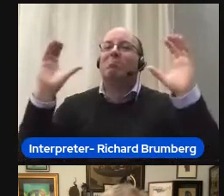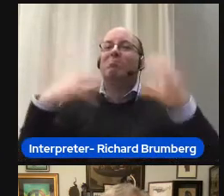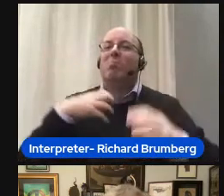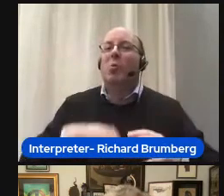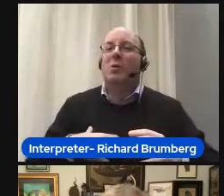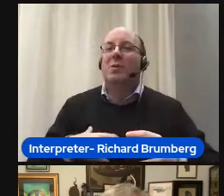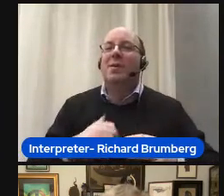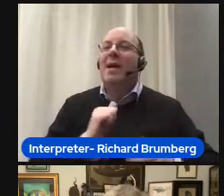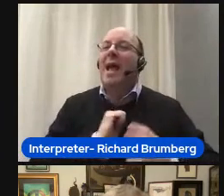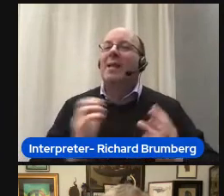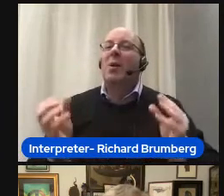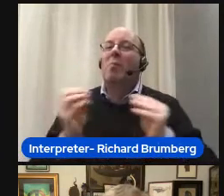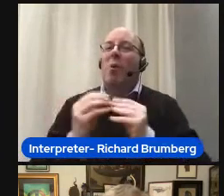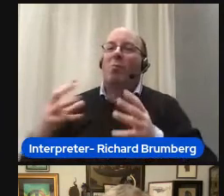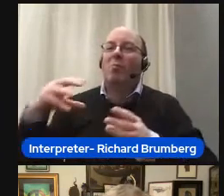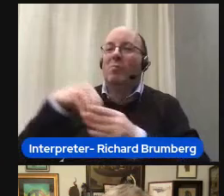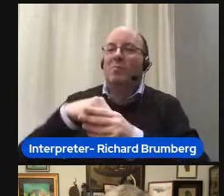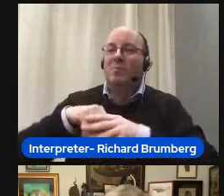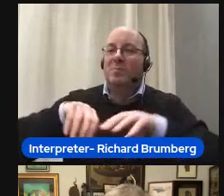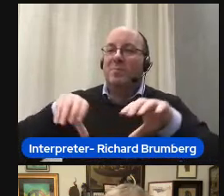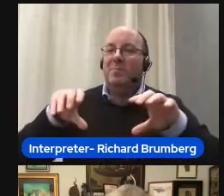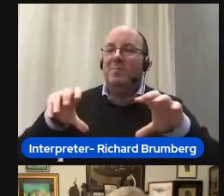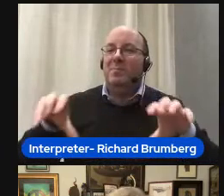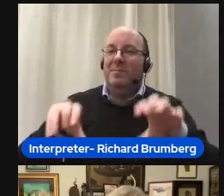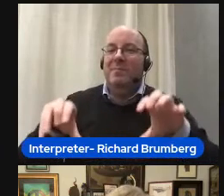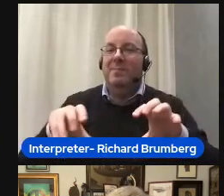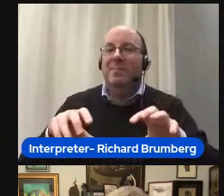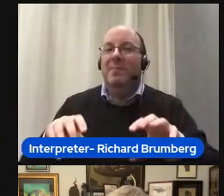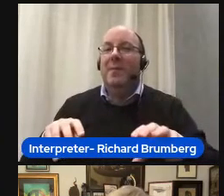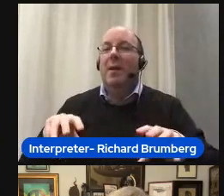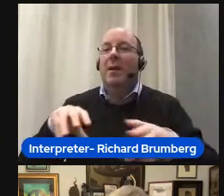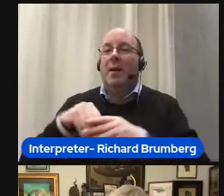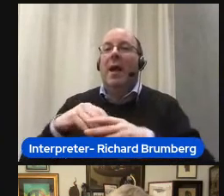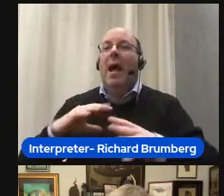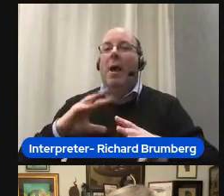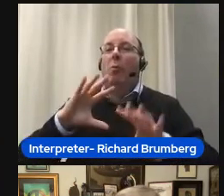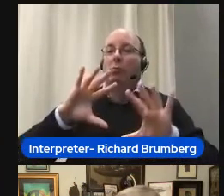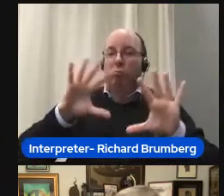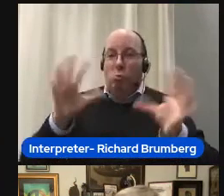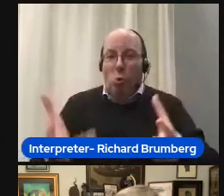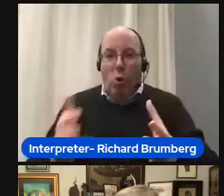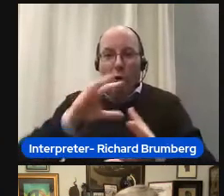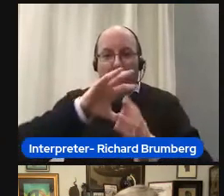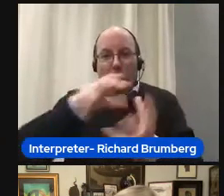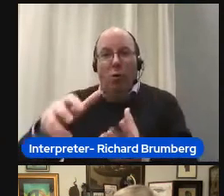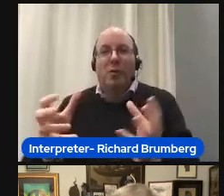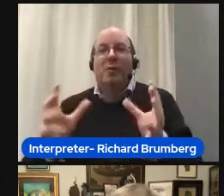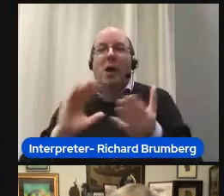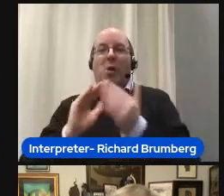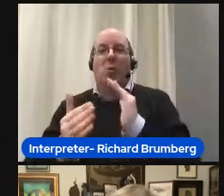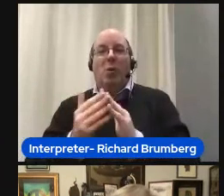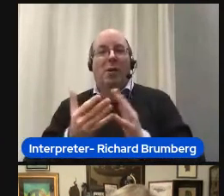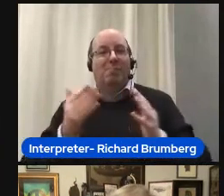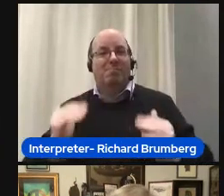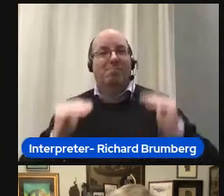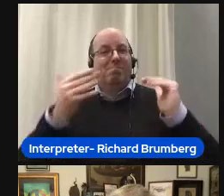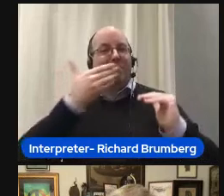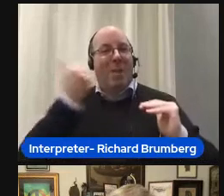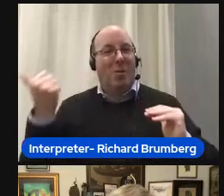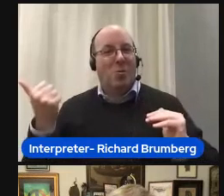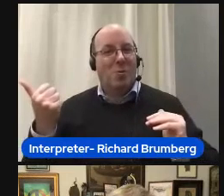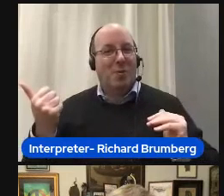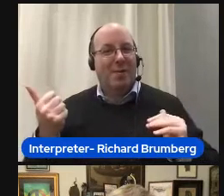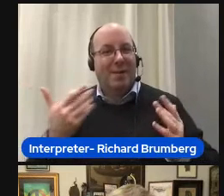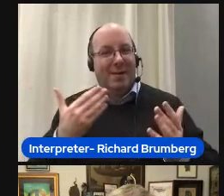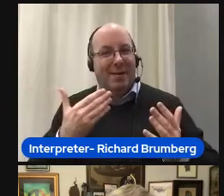more engaged in activities that make us happy, that make our world, our community a better place. And so for everyone here,